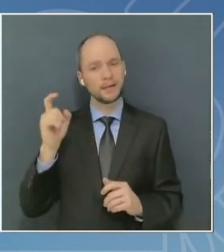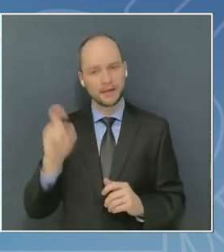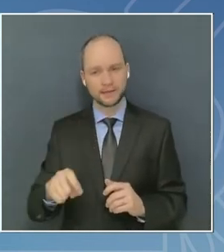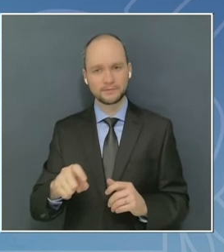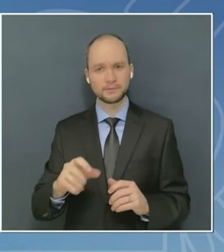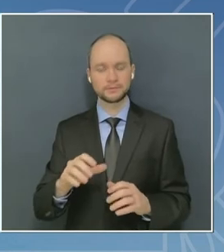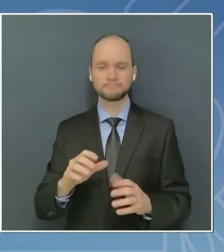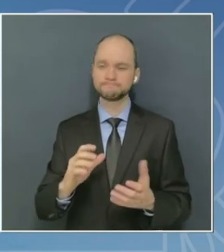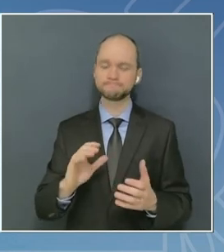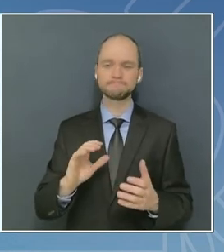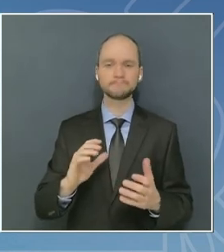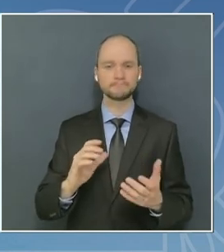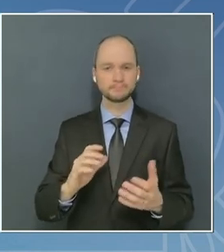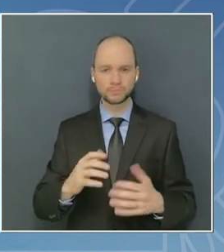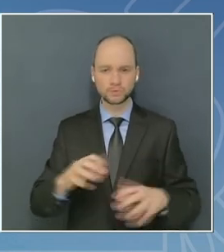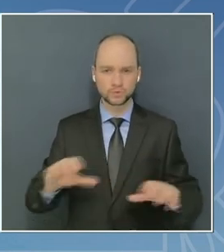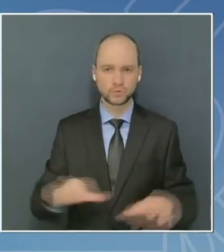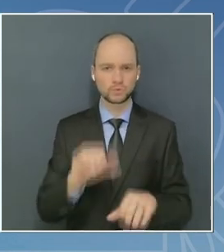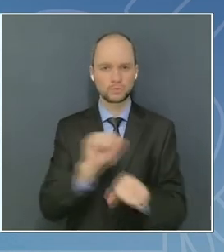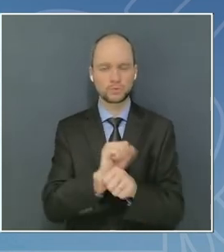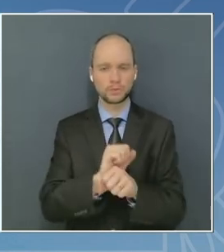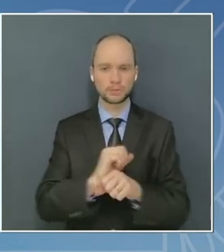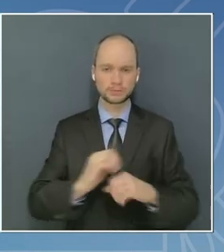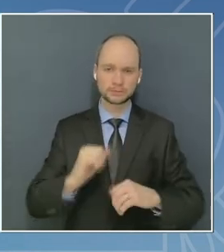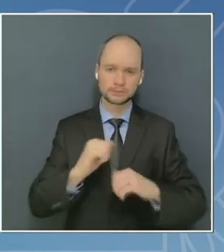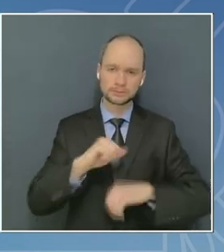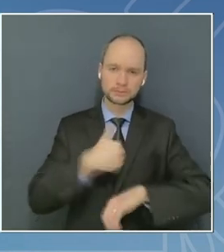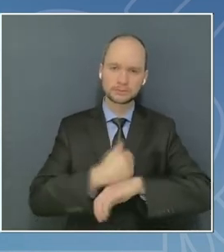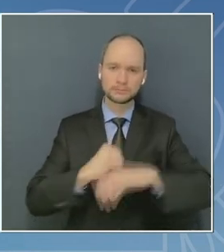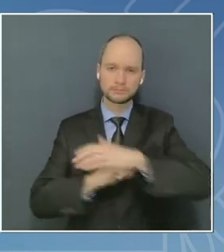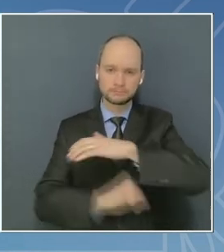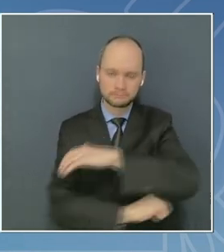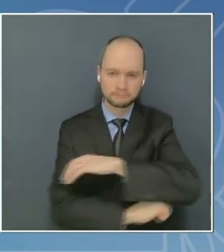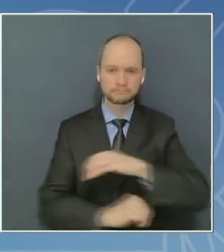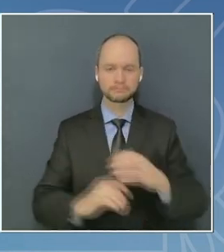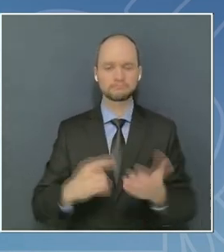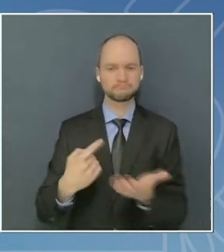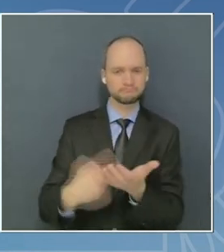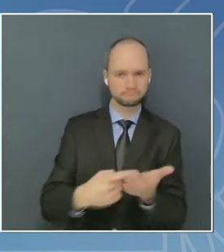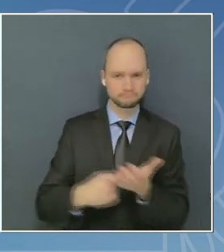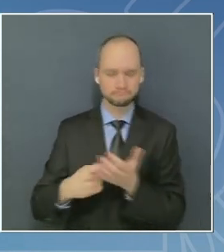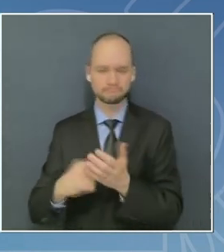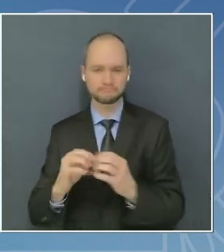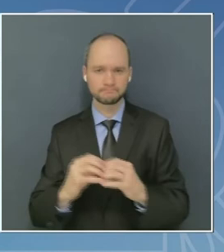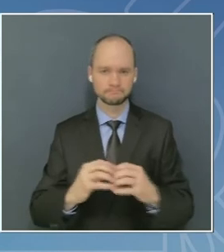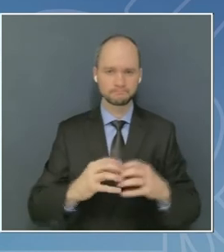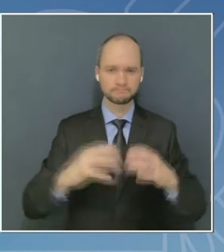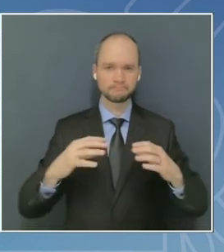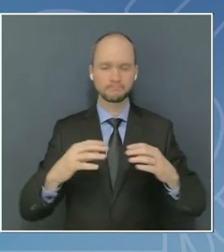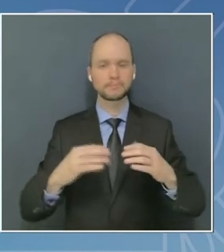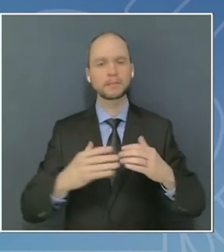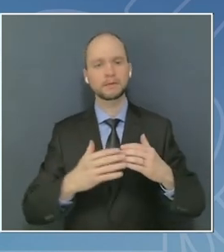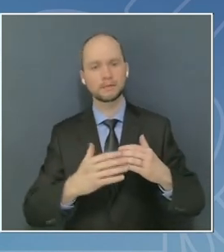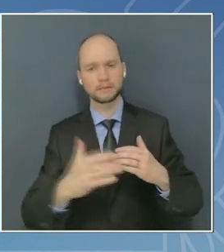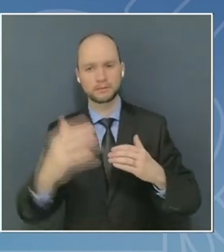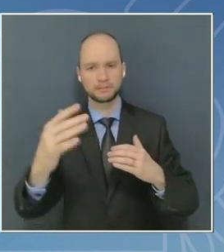your dialogue cumulatively, and as a team effort, we can have a voice. Thank